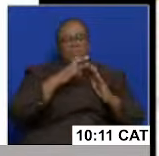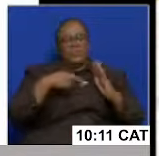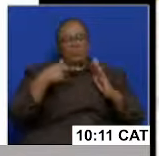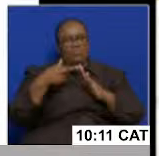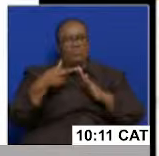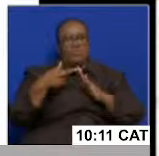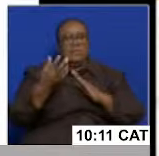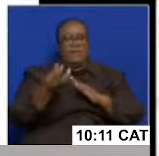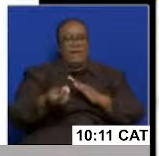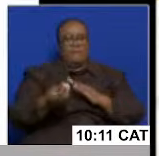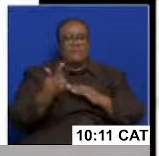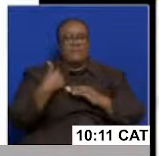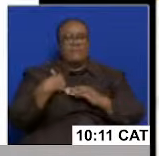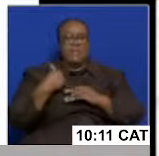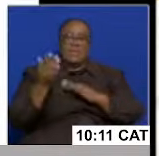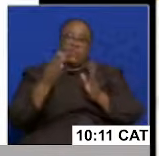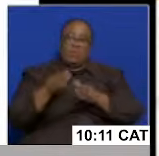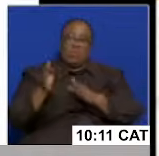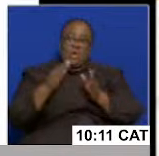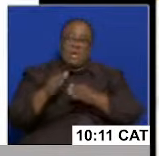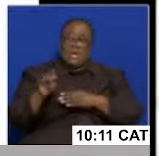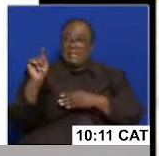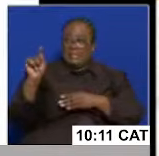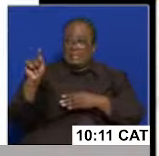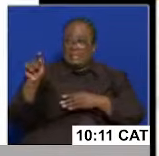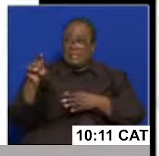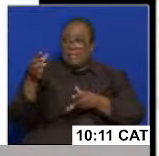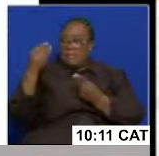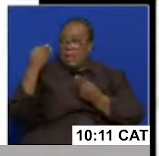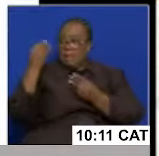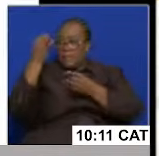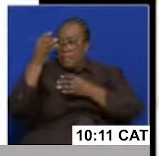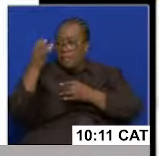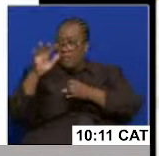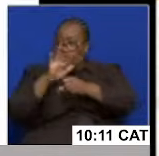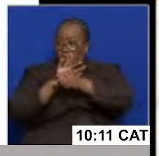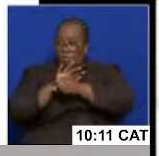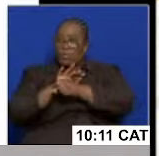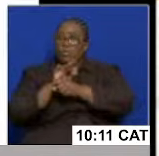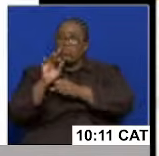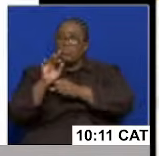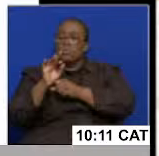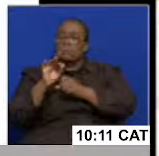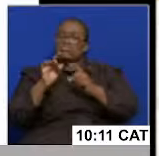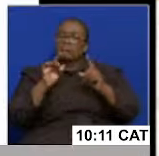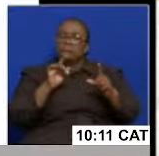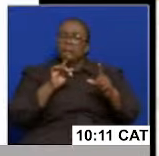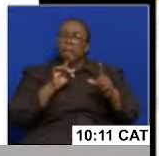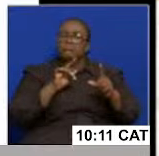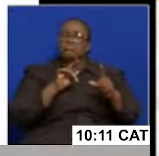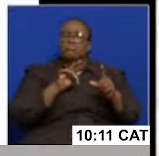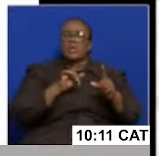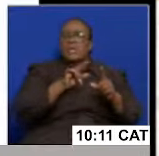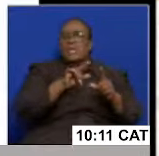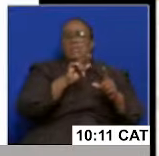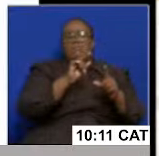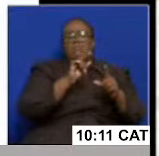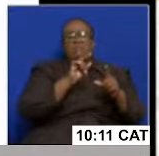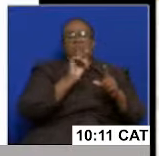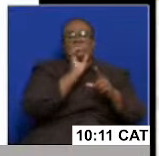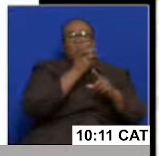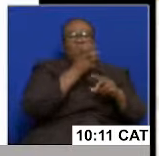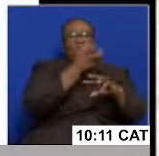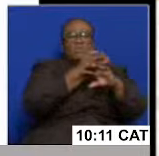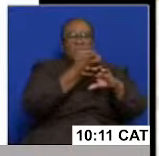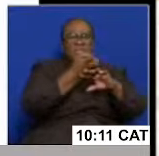informer, secure information as to the whereabouts of the stones, and to ensure that the informer was ready